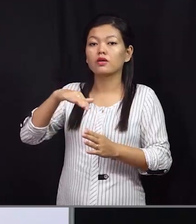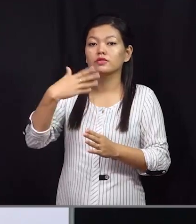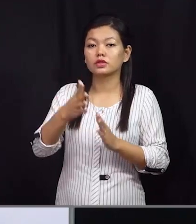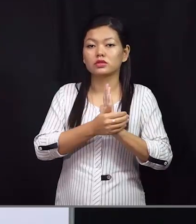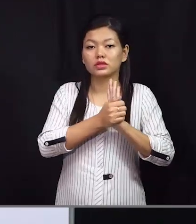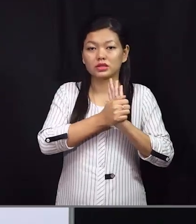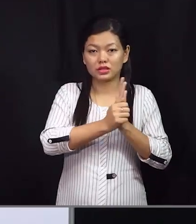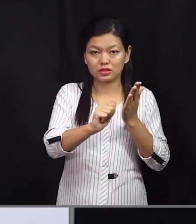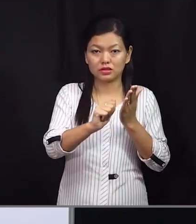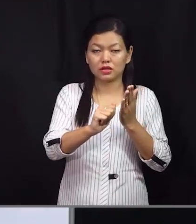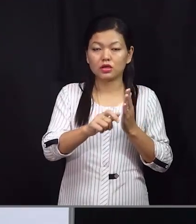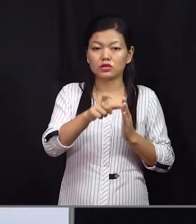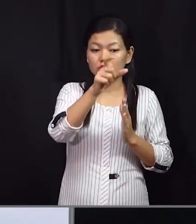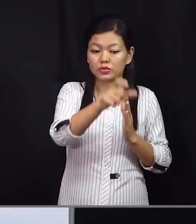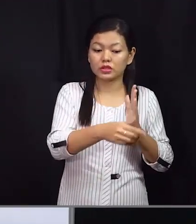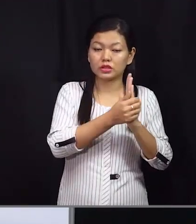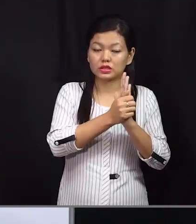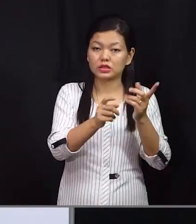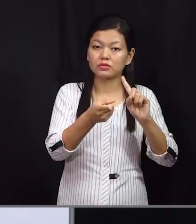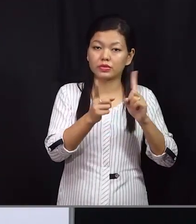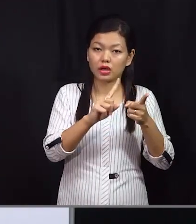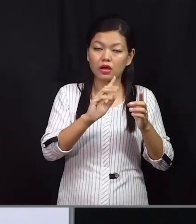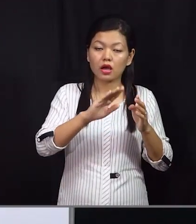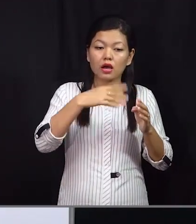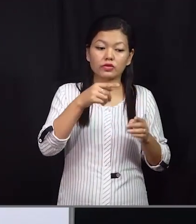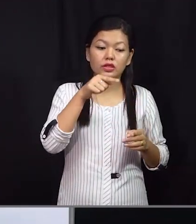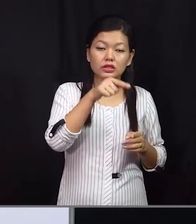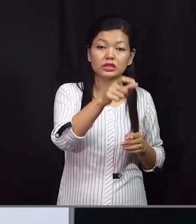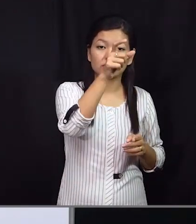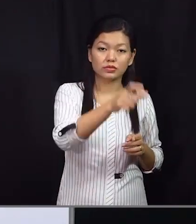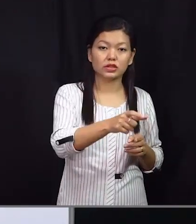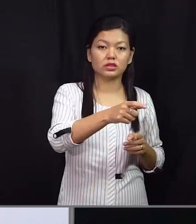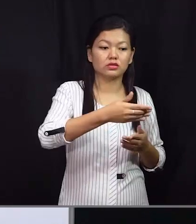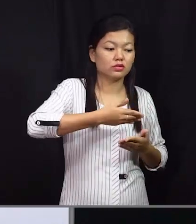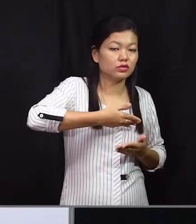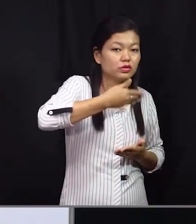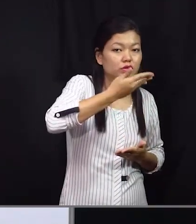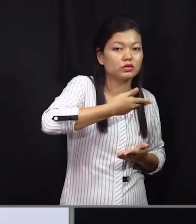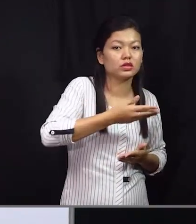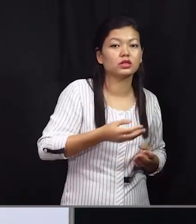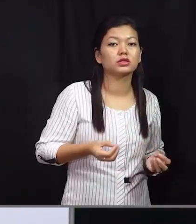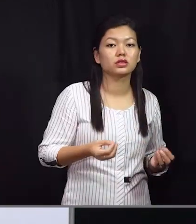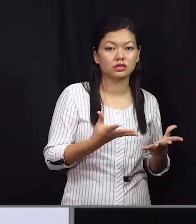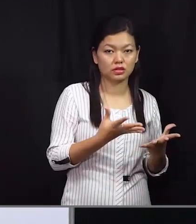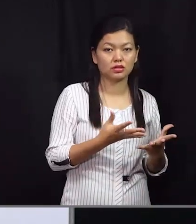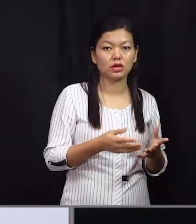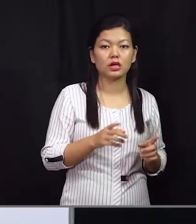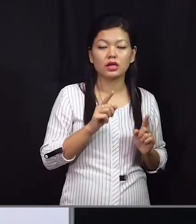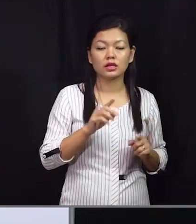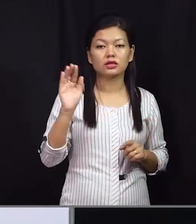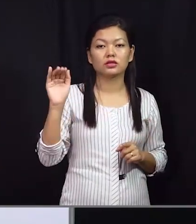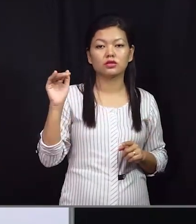have to have some qualification, isn't it? I have to undergo some teacher's training, okay, so that I can become a